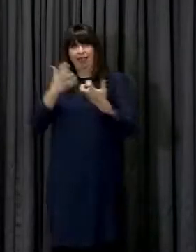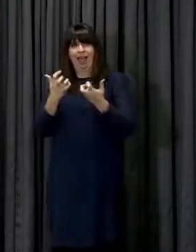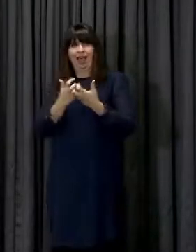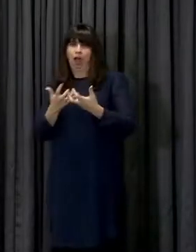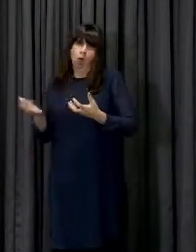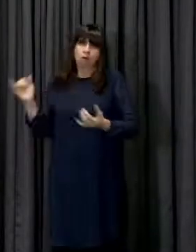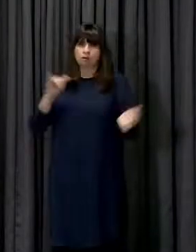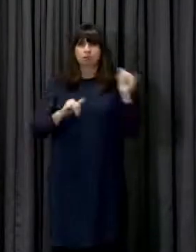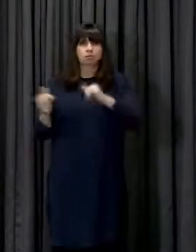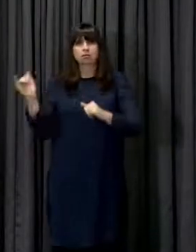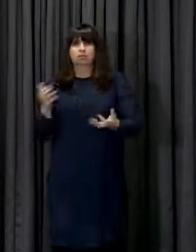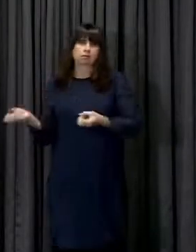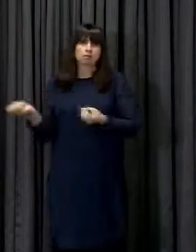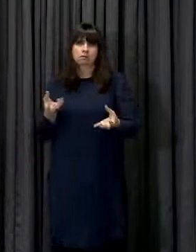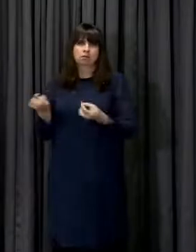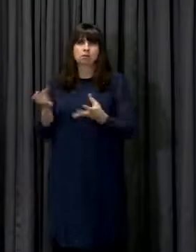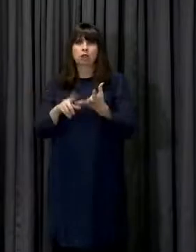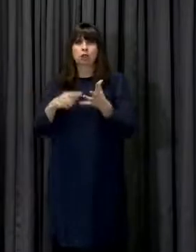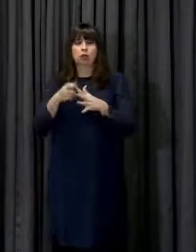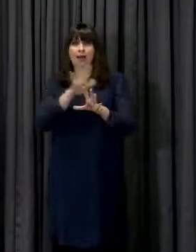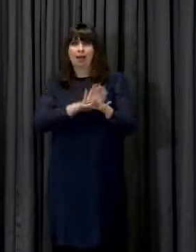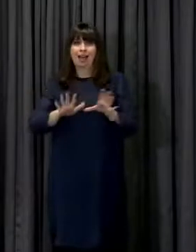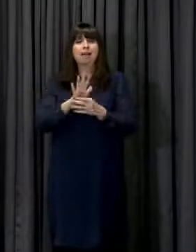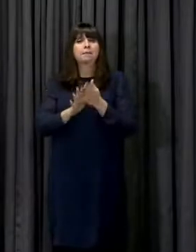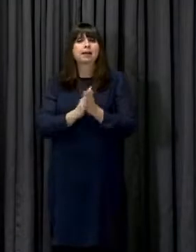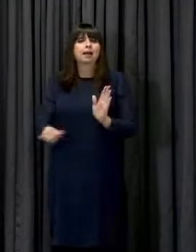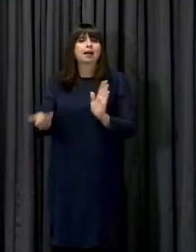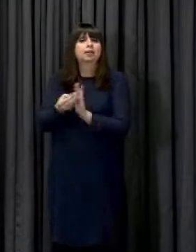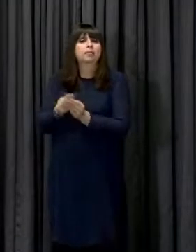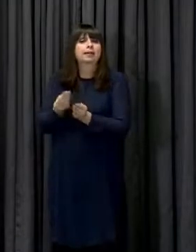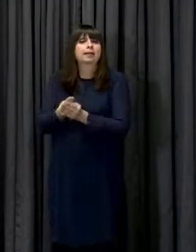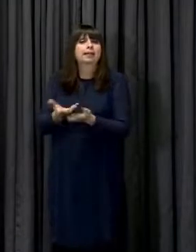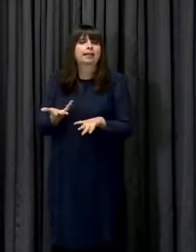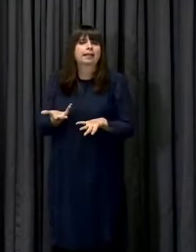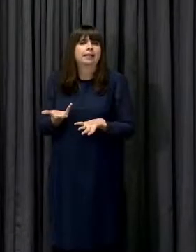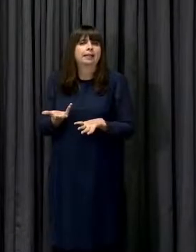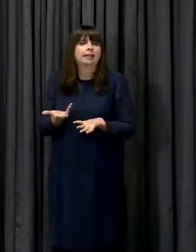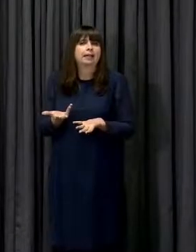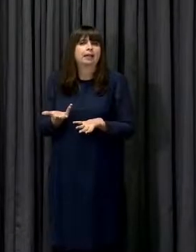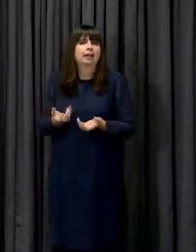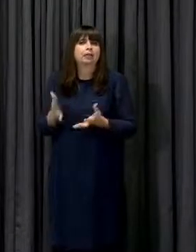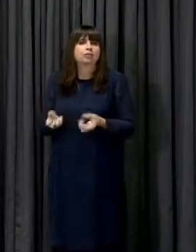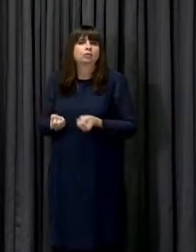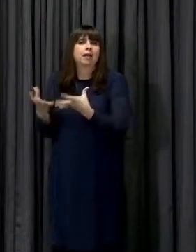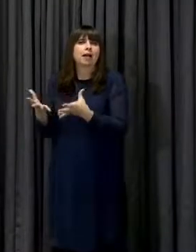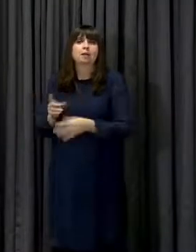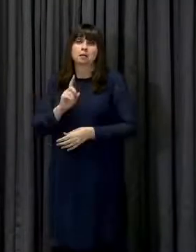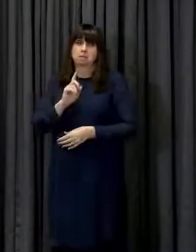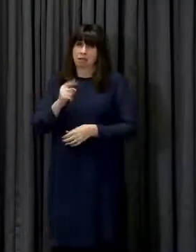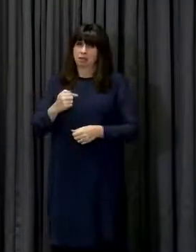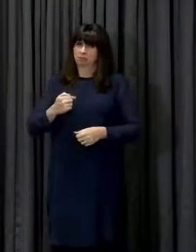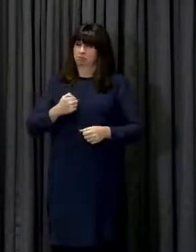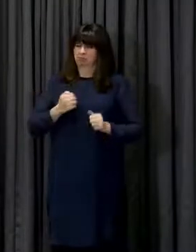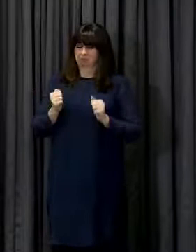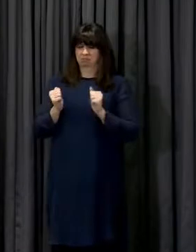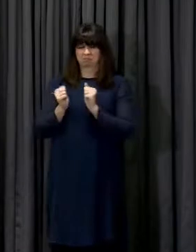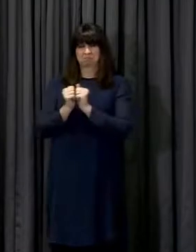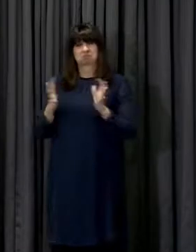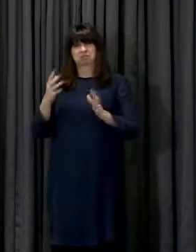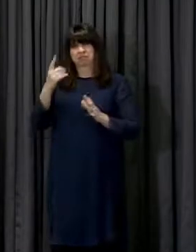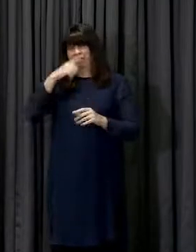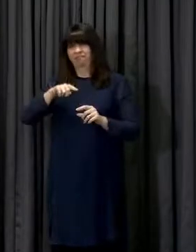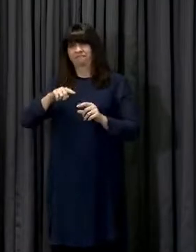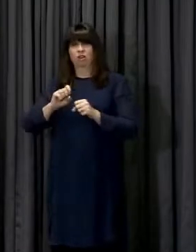the UK. That obviously comes with an extra cost, but it would simply be wholly unacceptable to have